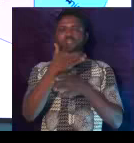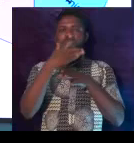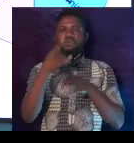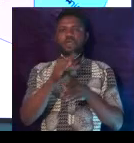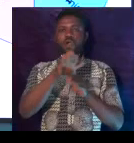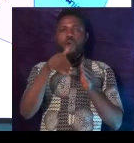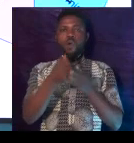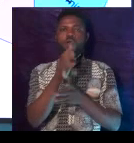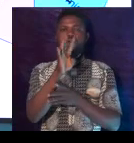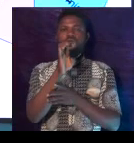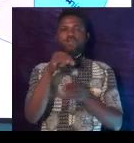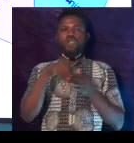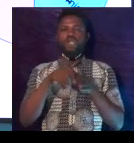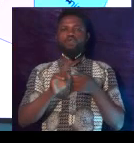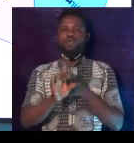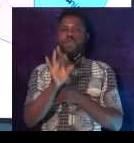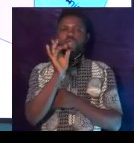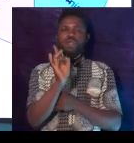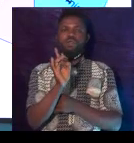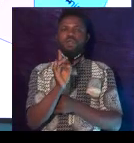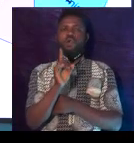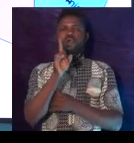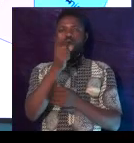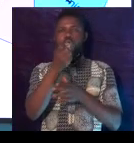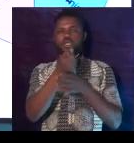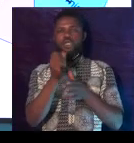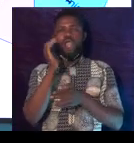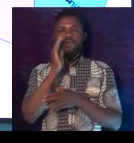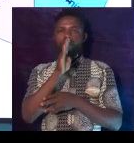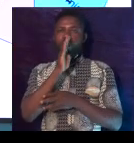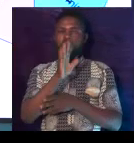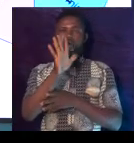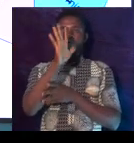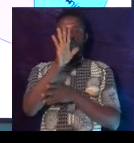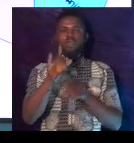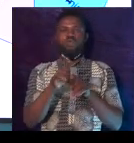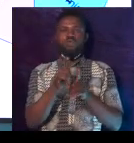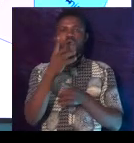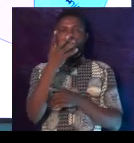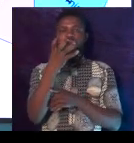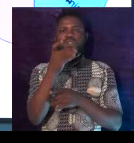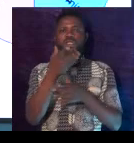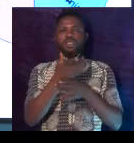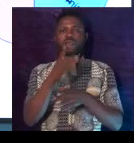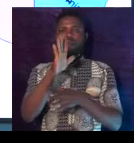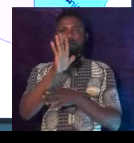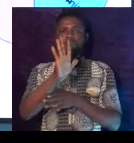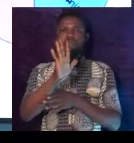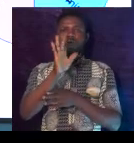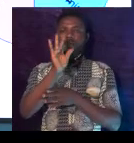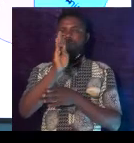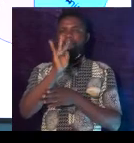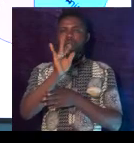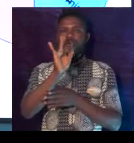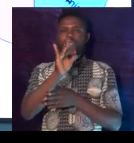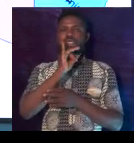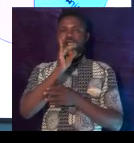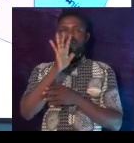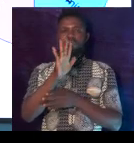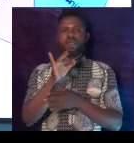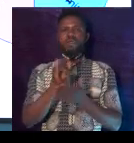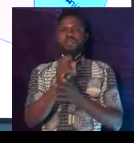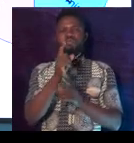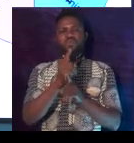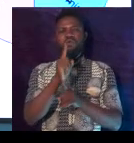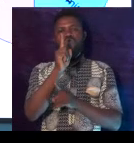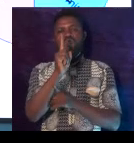you divide the whole 40 students into 8, 1 share will be 5. So 40 divided by 8 is 5, and that is